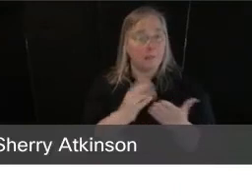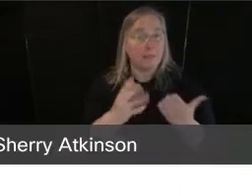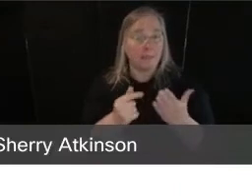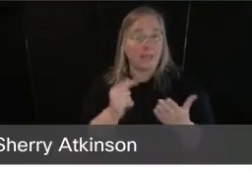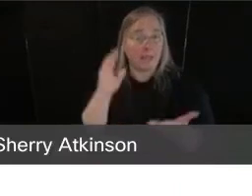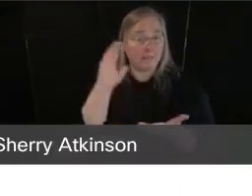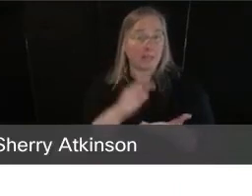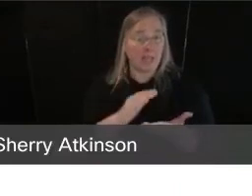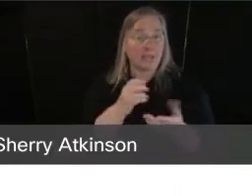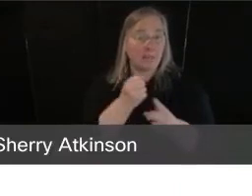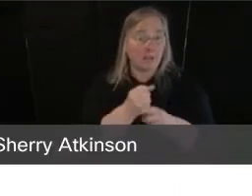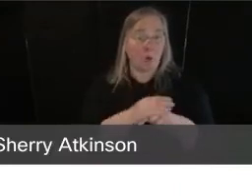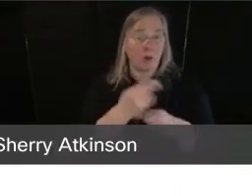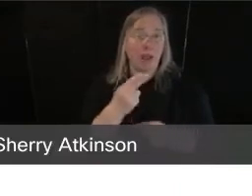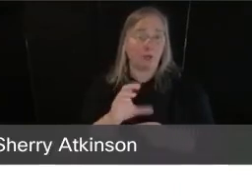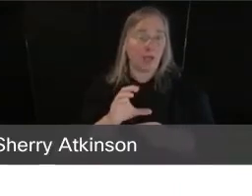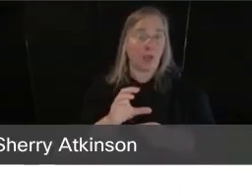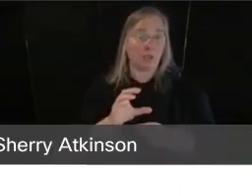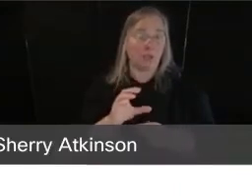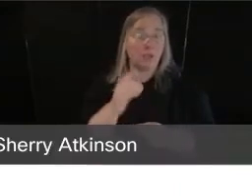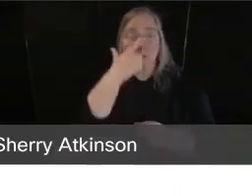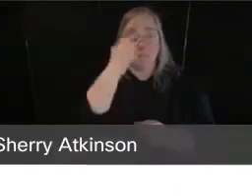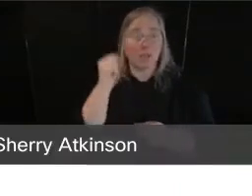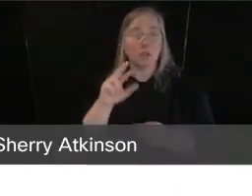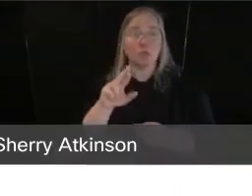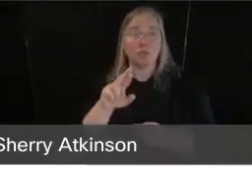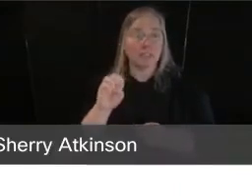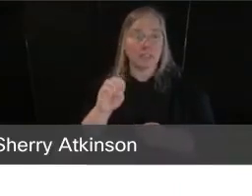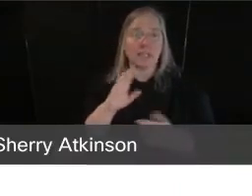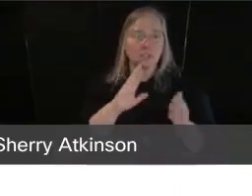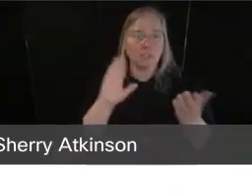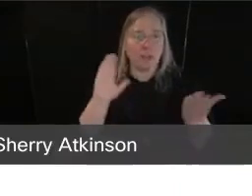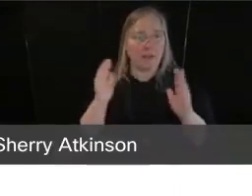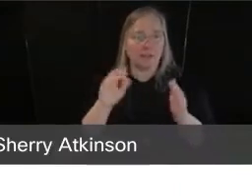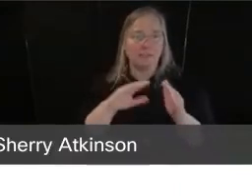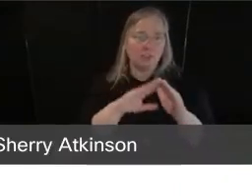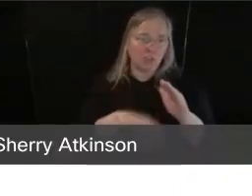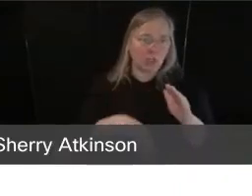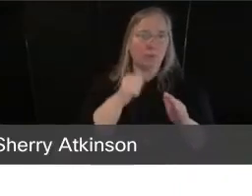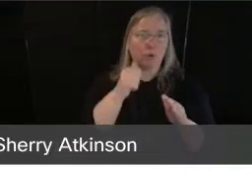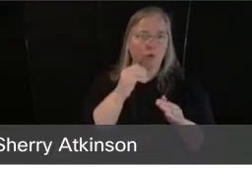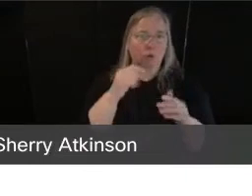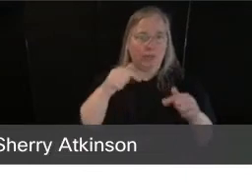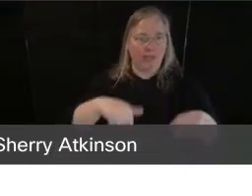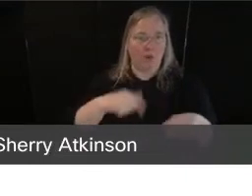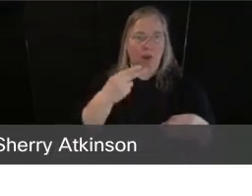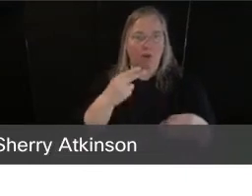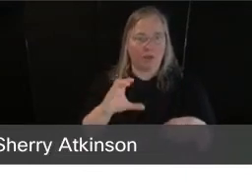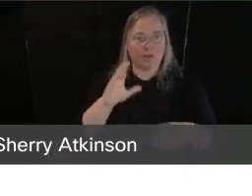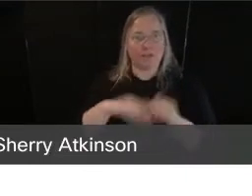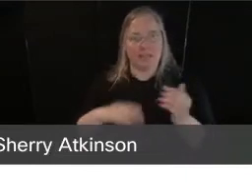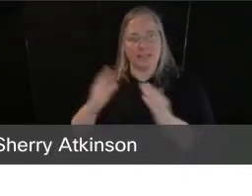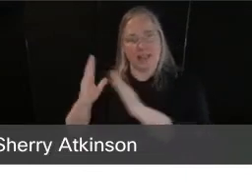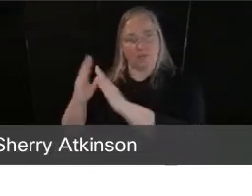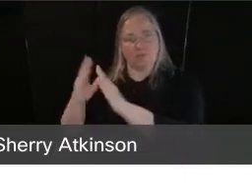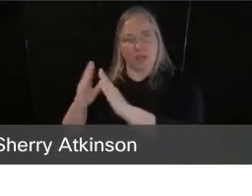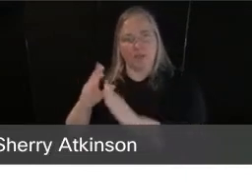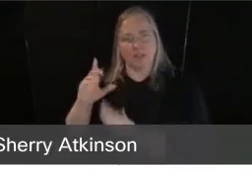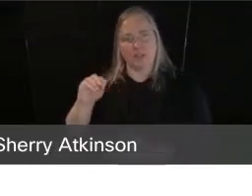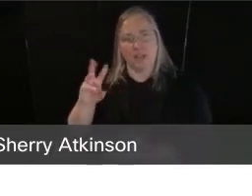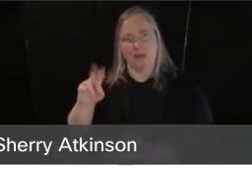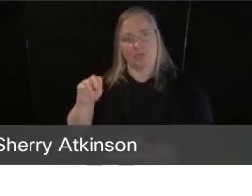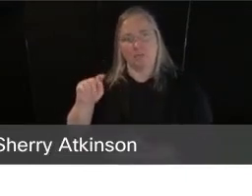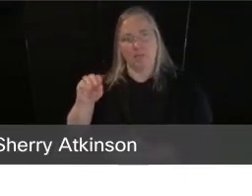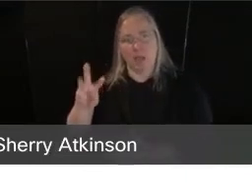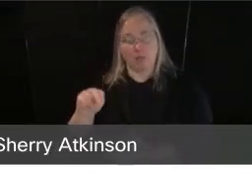terms of because of the real estate being relatively cheaper here than commercial downtown. So there's substantial headwinds here. And one of the other